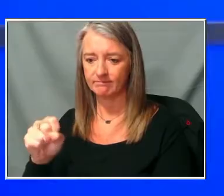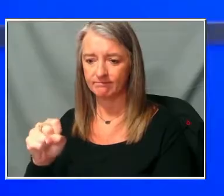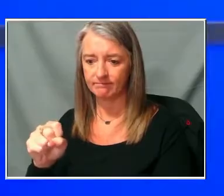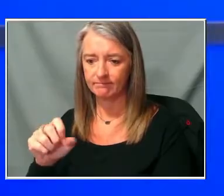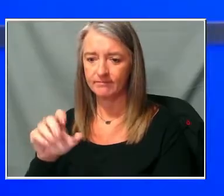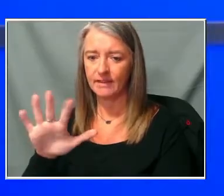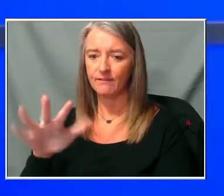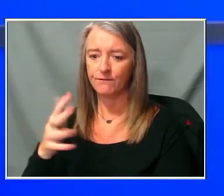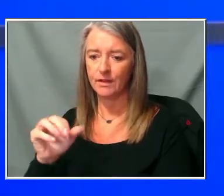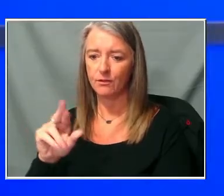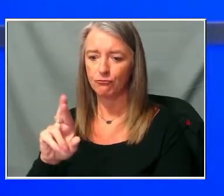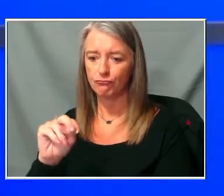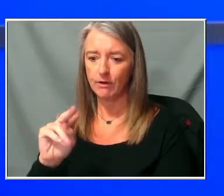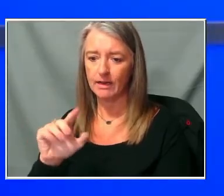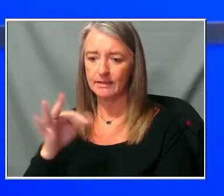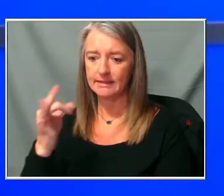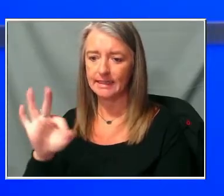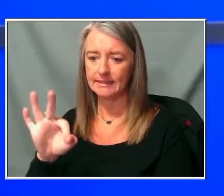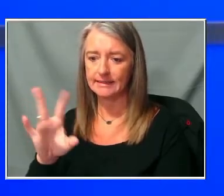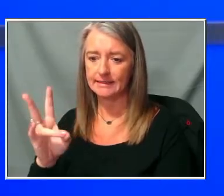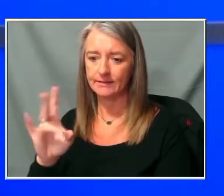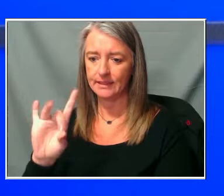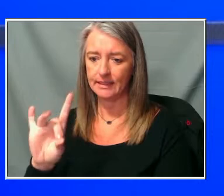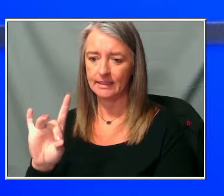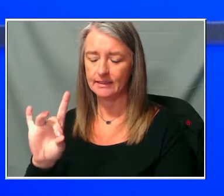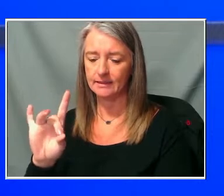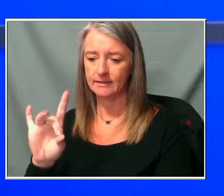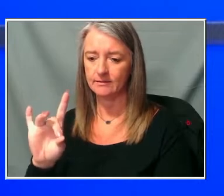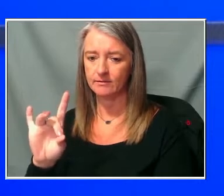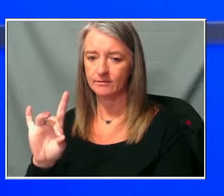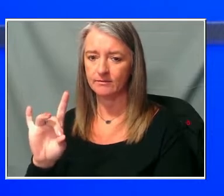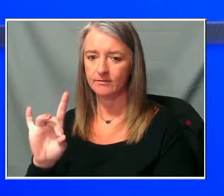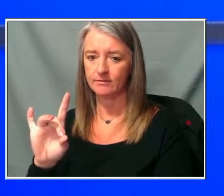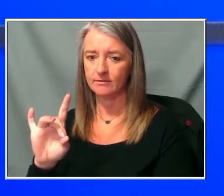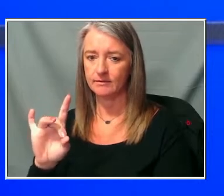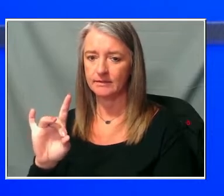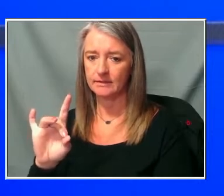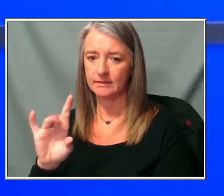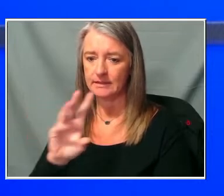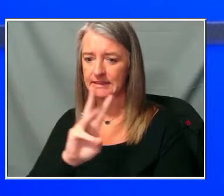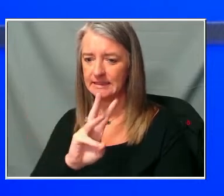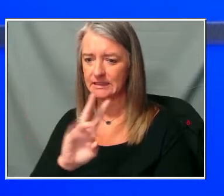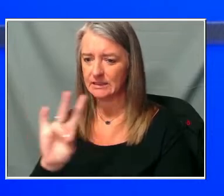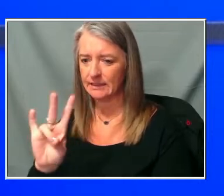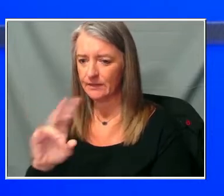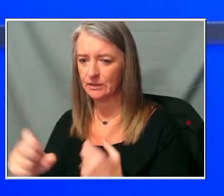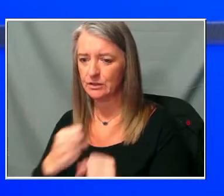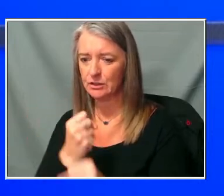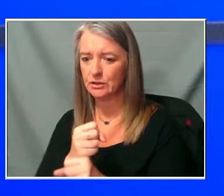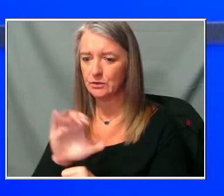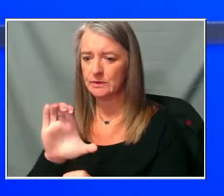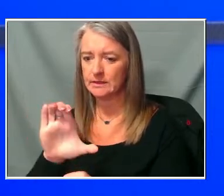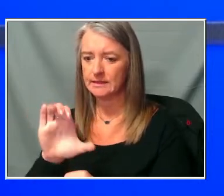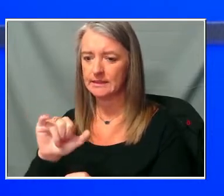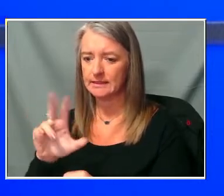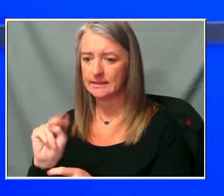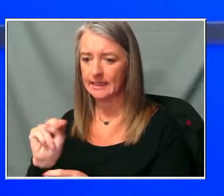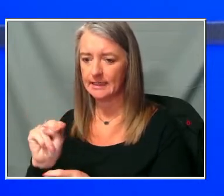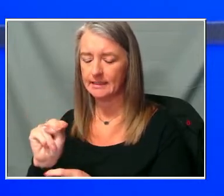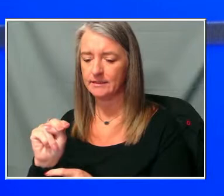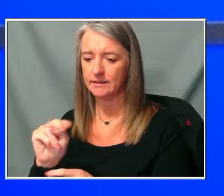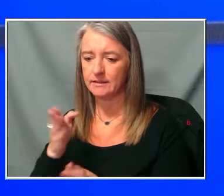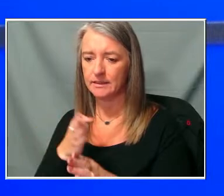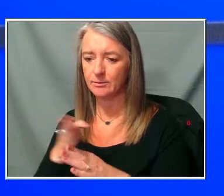round by the Bengals in 1978. He spent, I want to say, six or 7 years with Cincinnati Bengals. Was a special